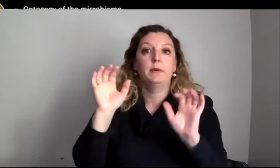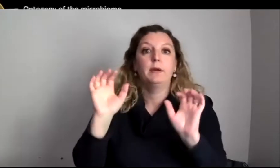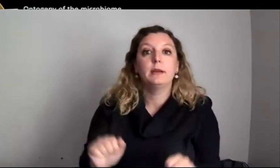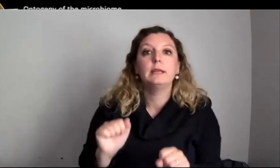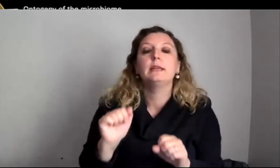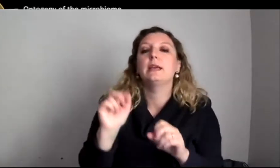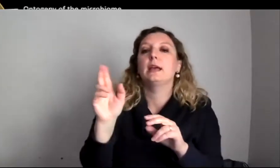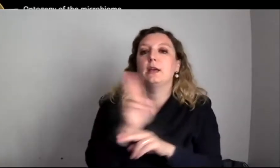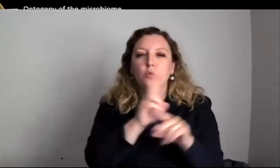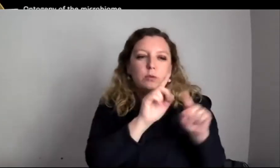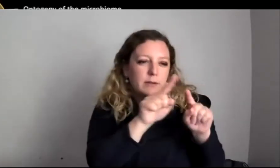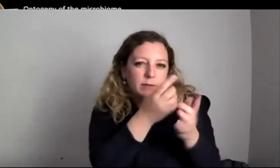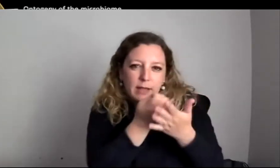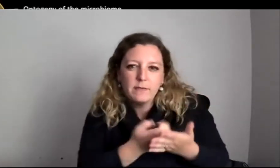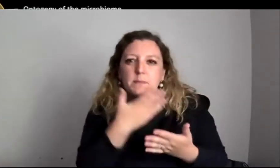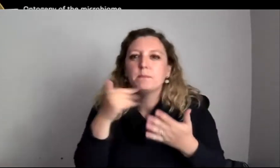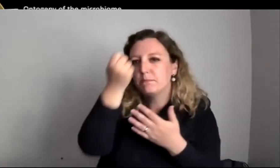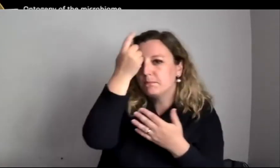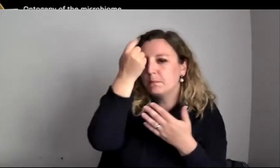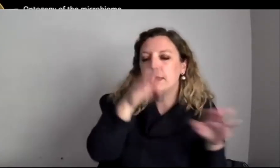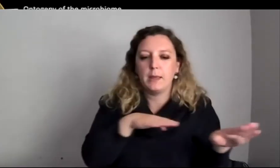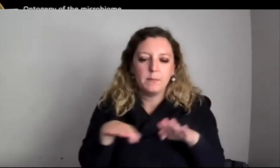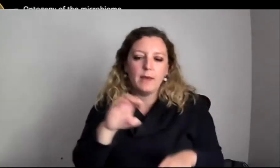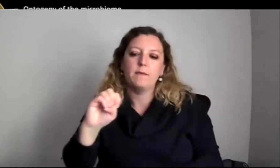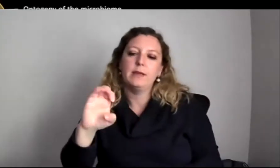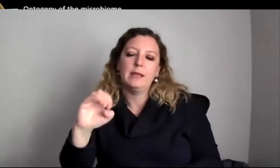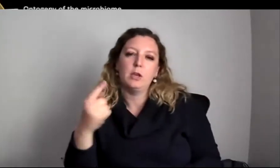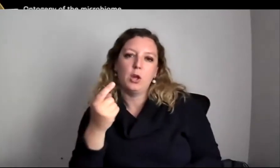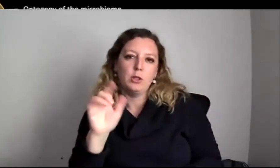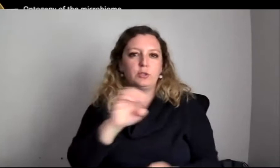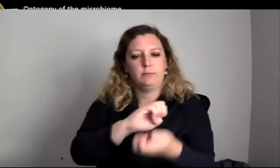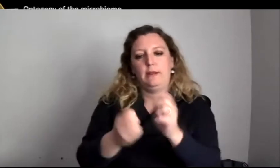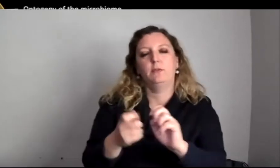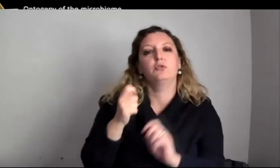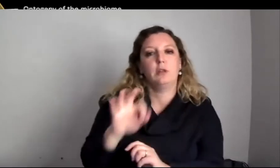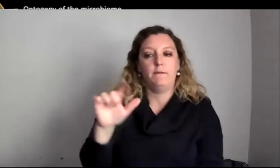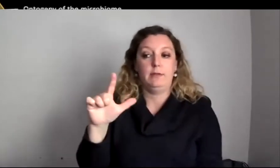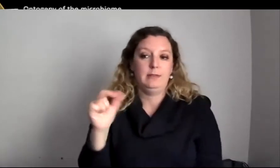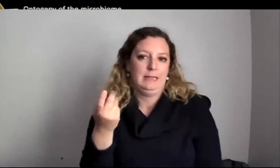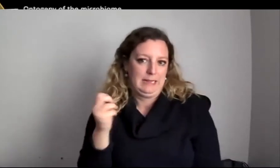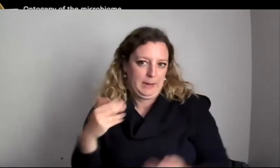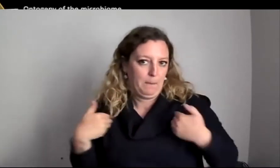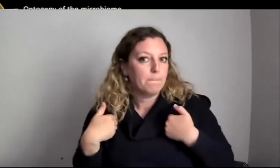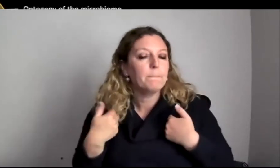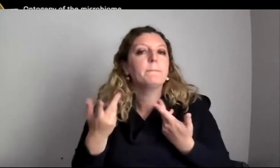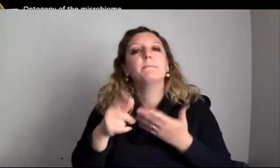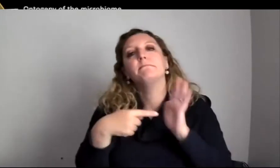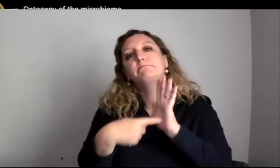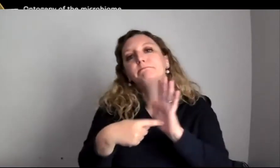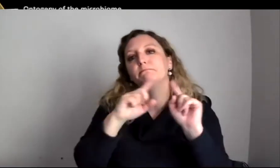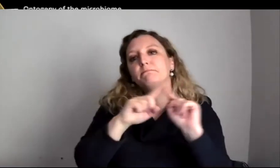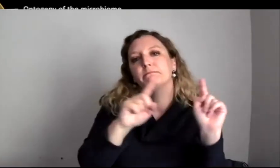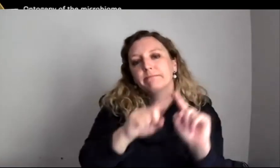multiple lines of evidence to better understand the behavior, ecology, and evolution of Madagascar's lemurs. And so this is just to illustrate a few of